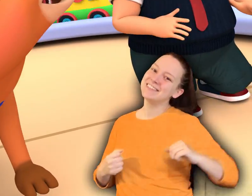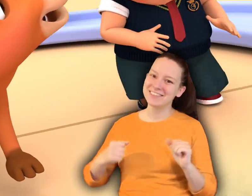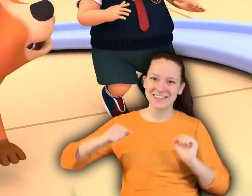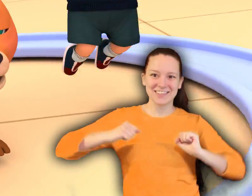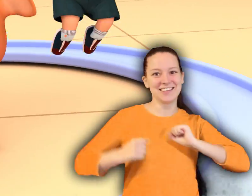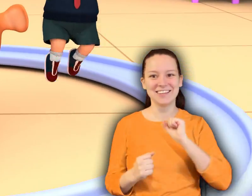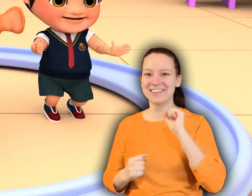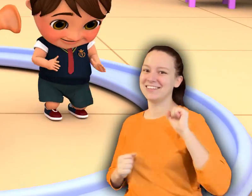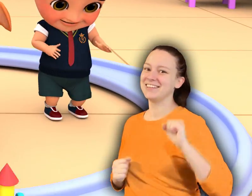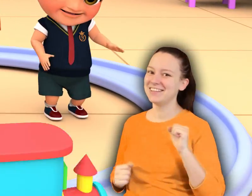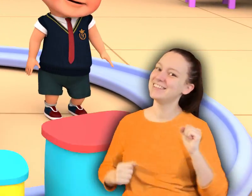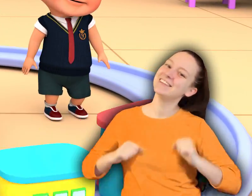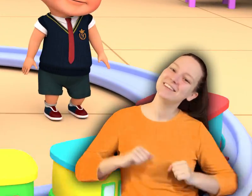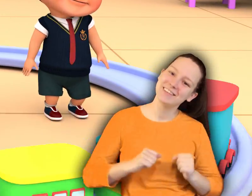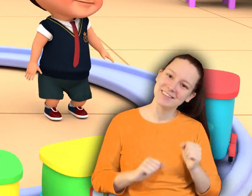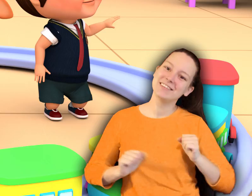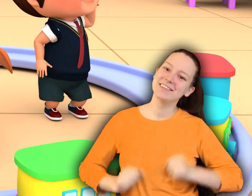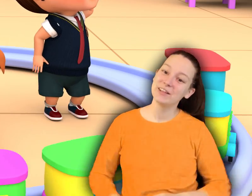oh